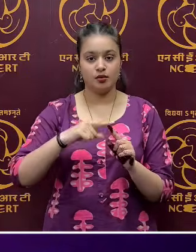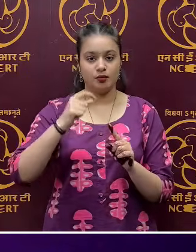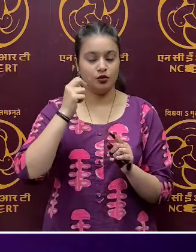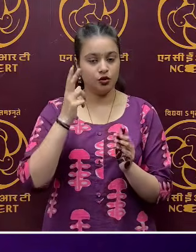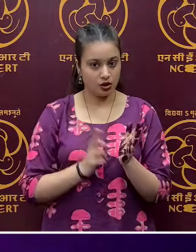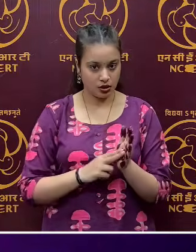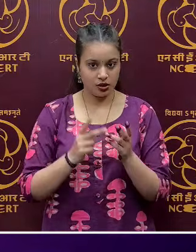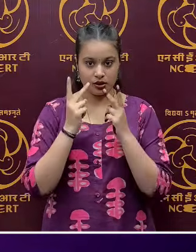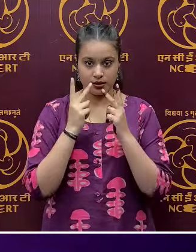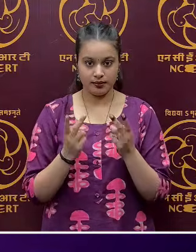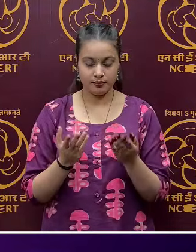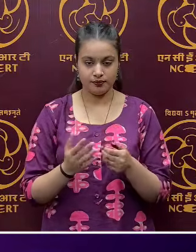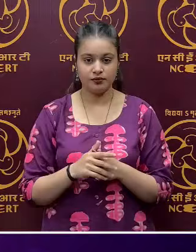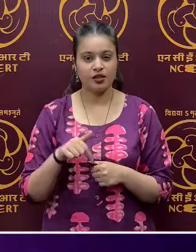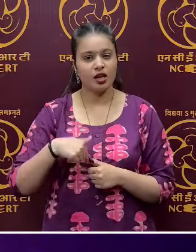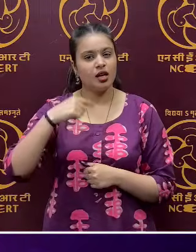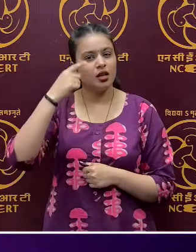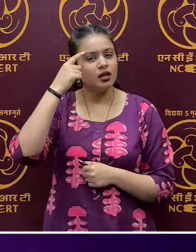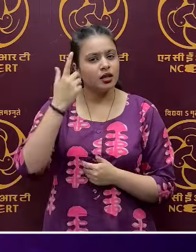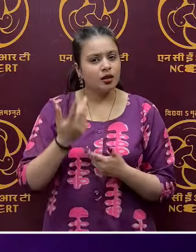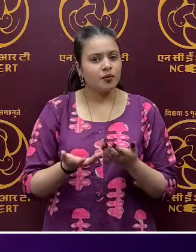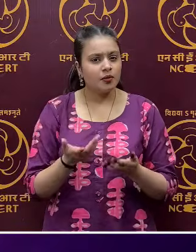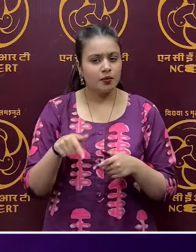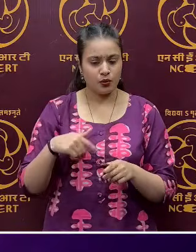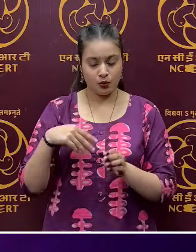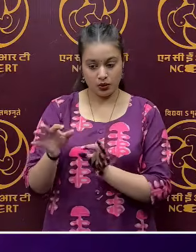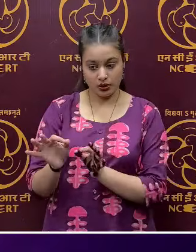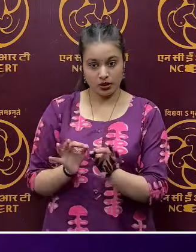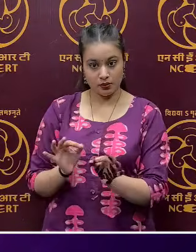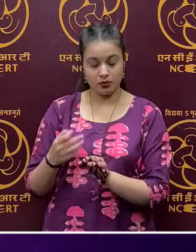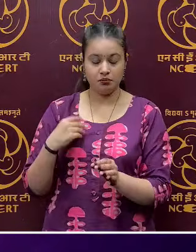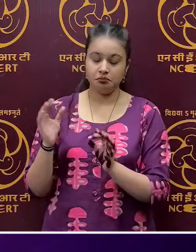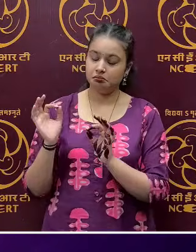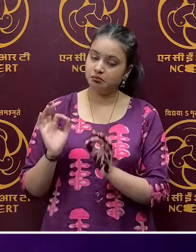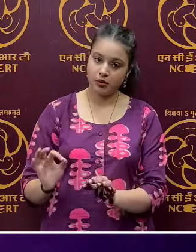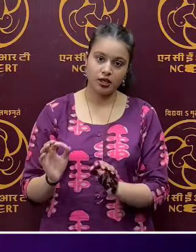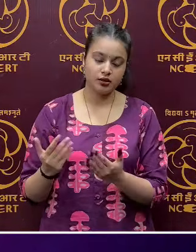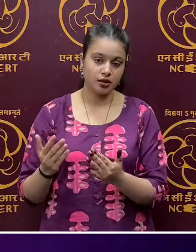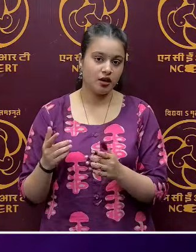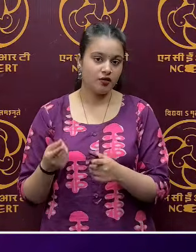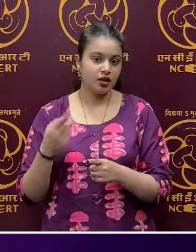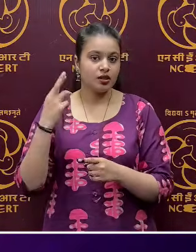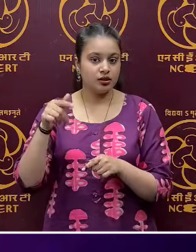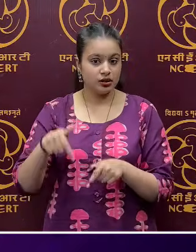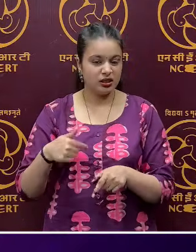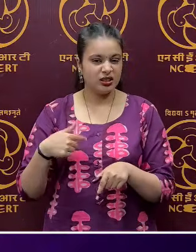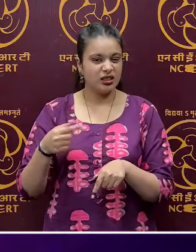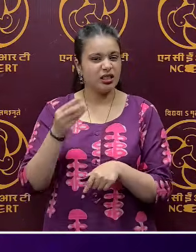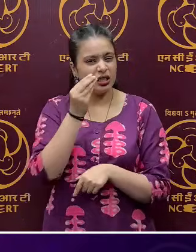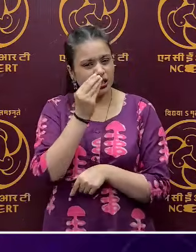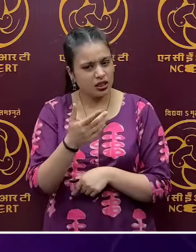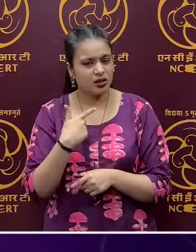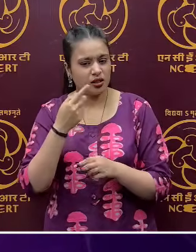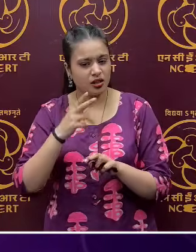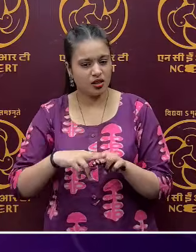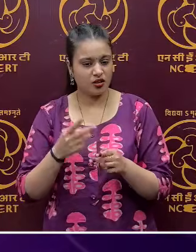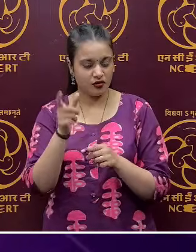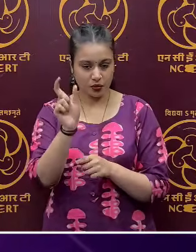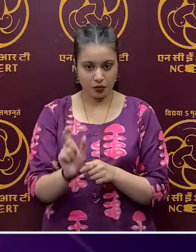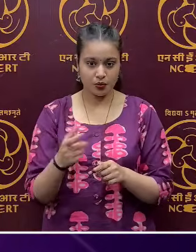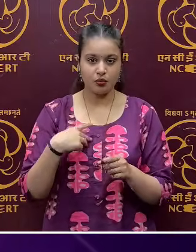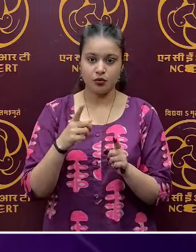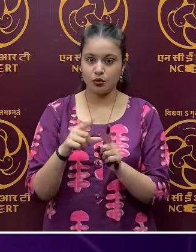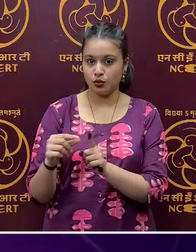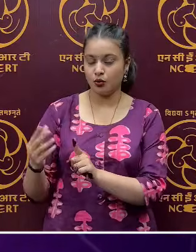Right. And I think what you have explained is so nice. I mean, now it's very easy to perform the simulation also, because